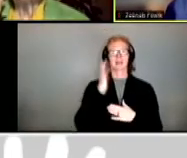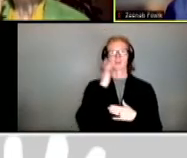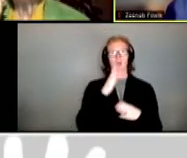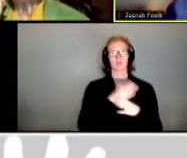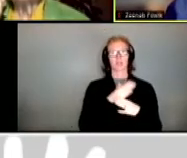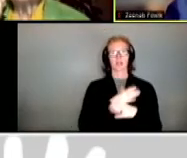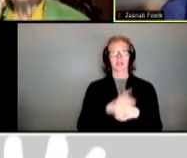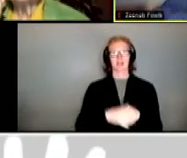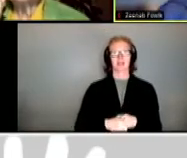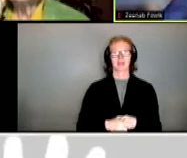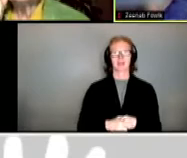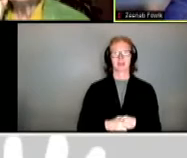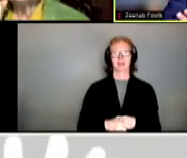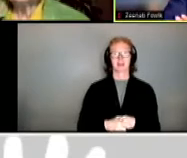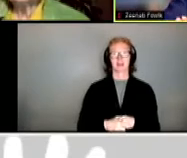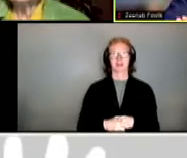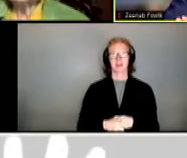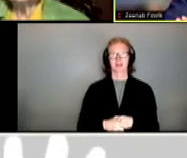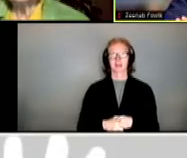Thank you.